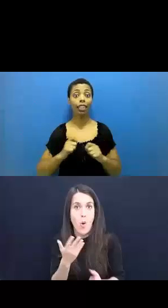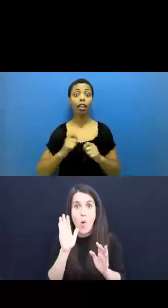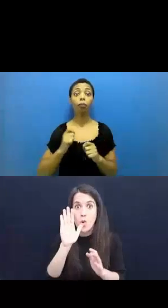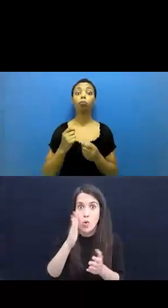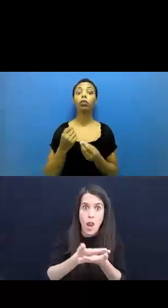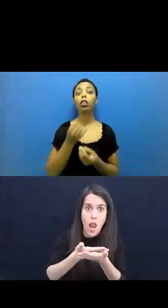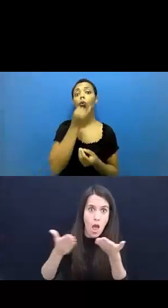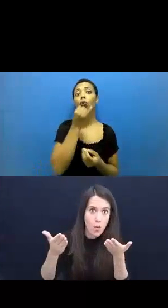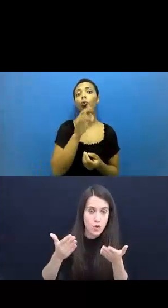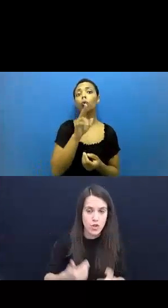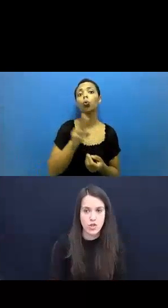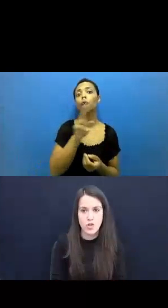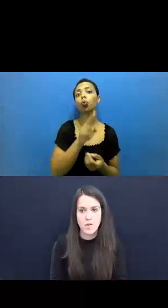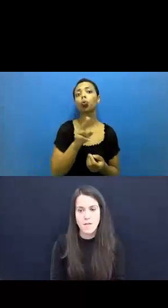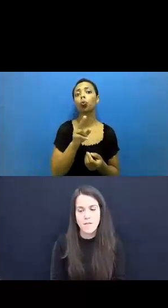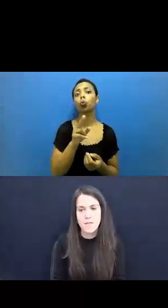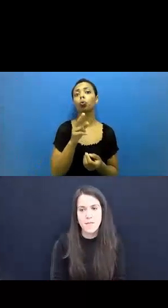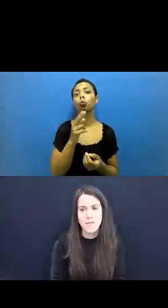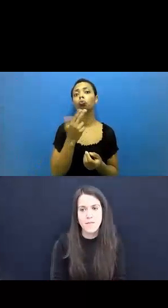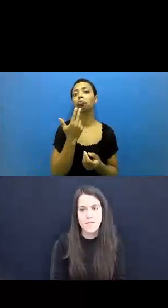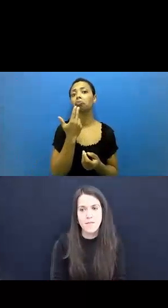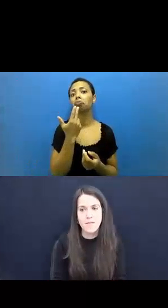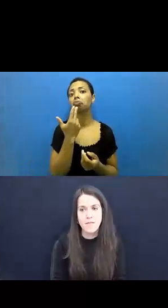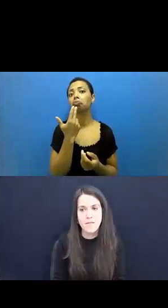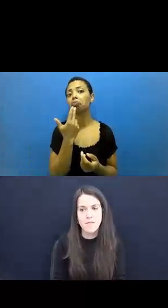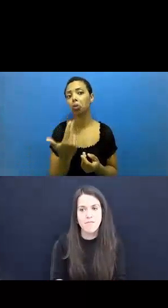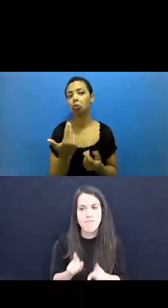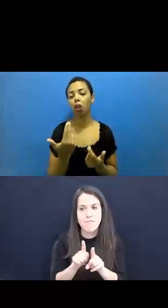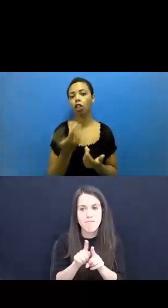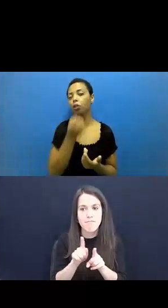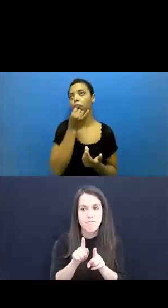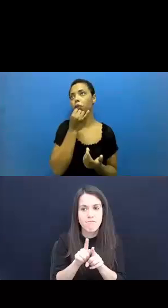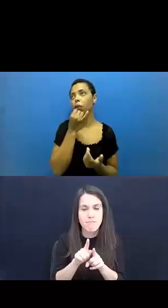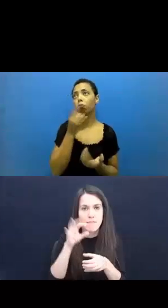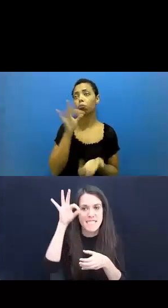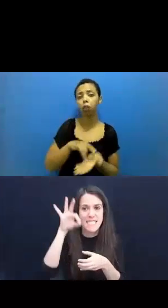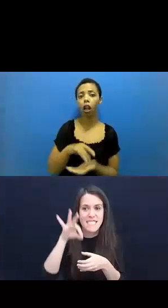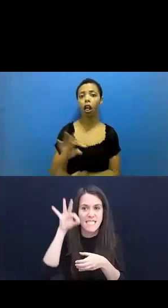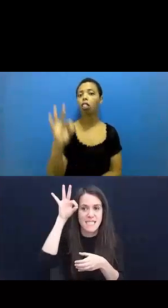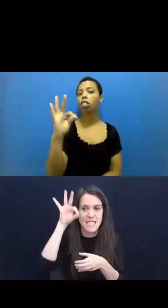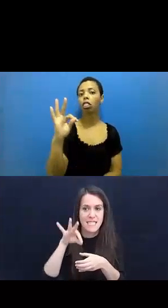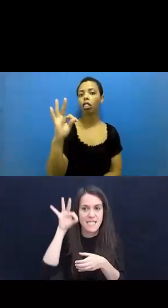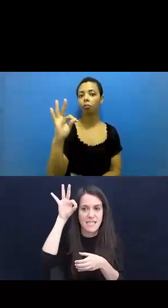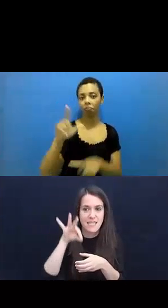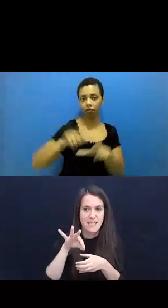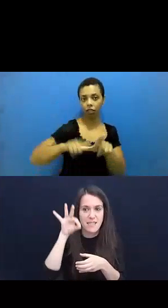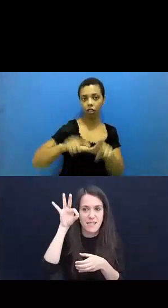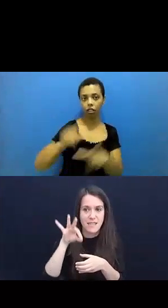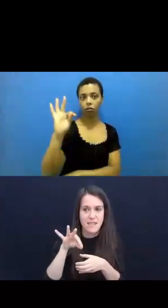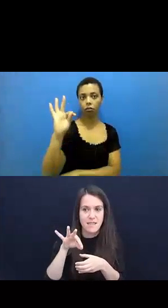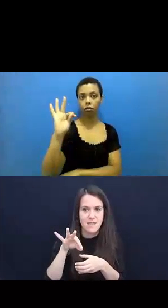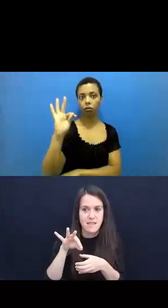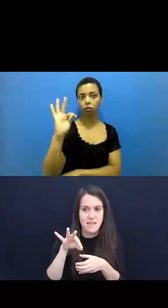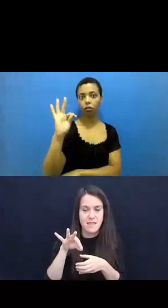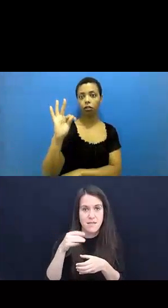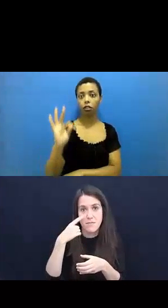example, letter T. That's letter over here, and then here or on